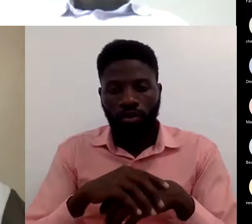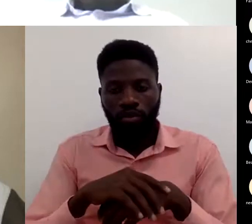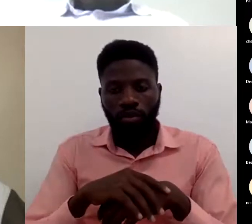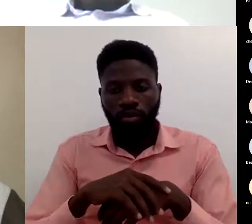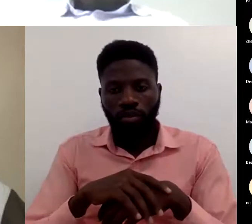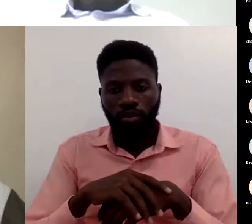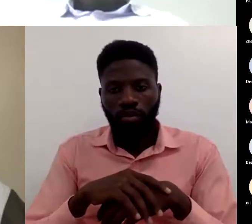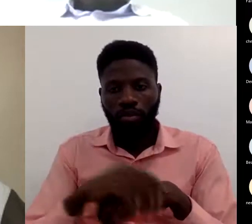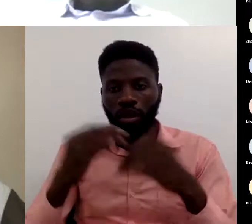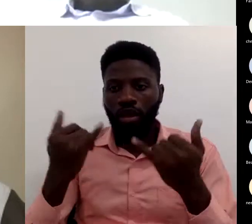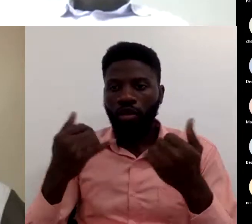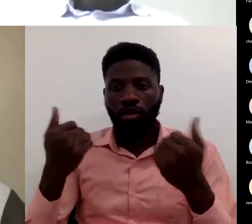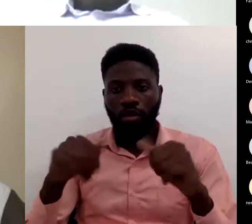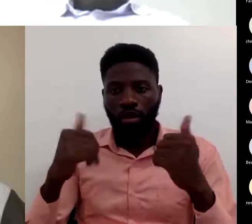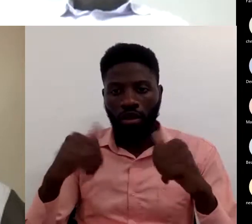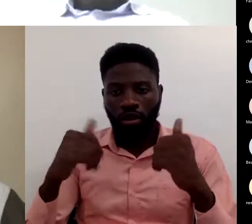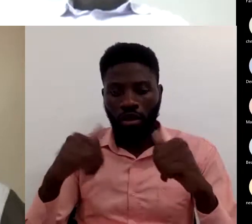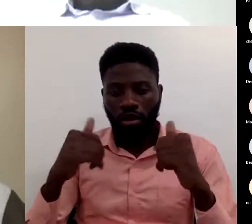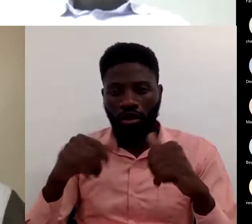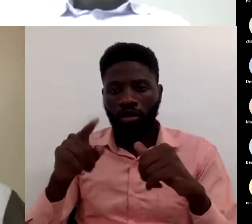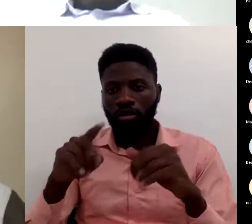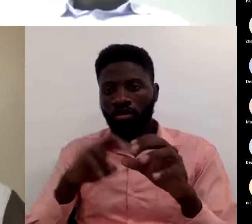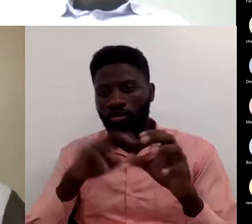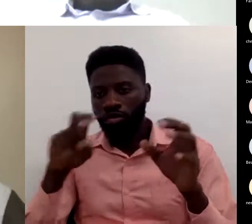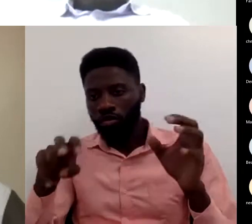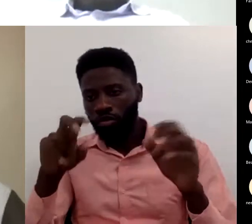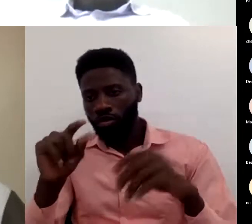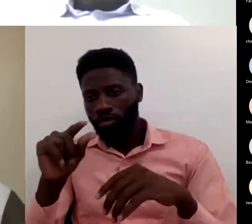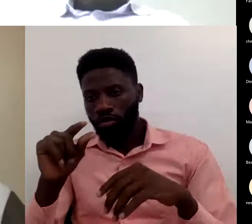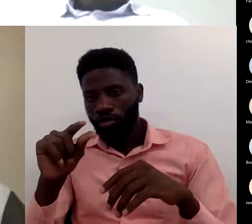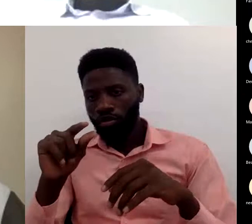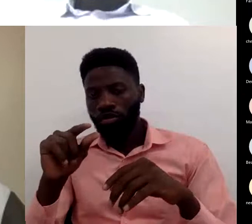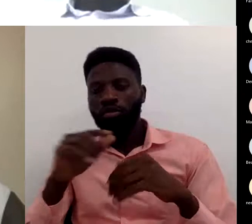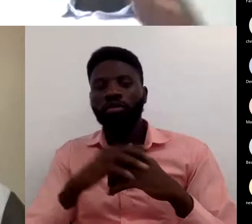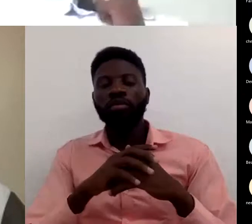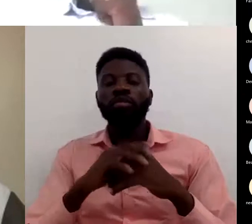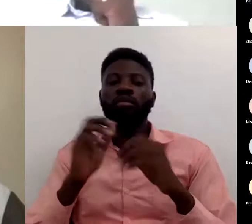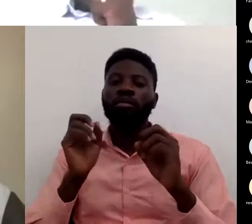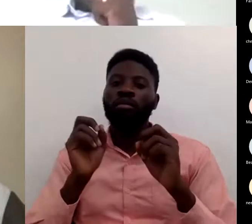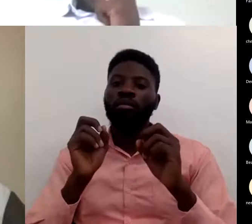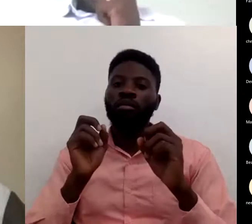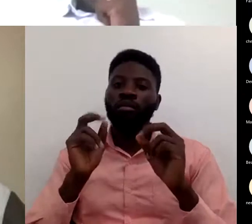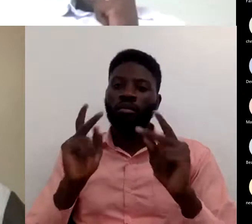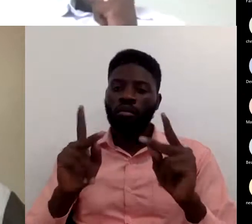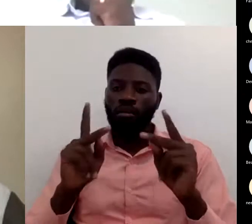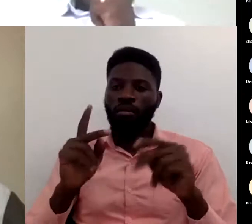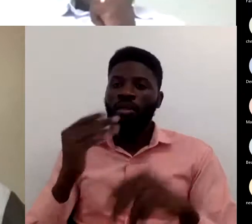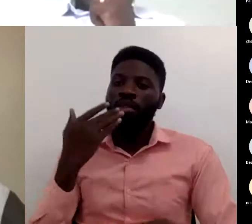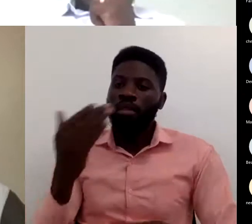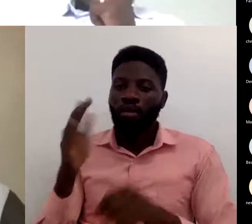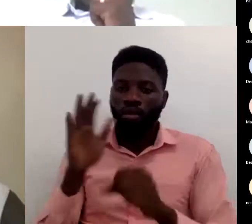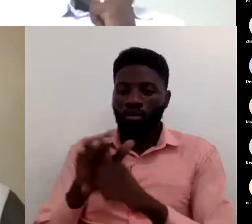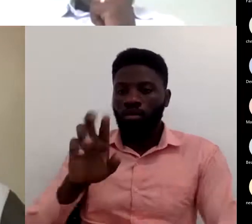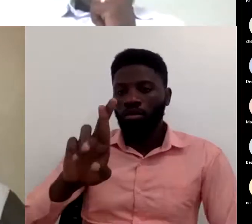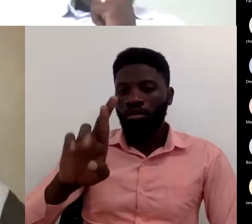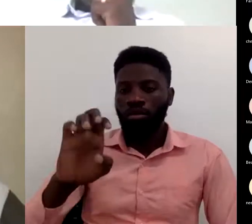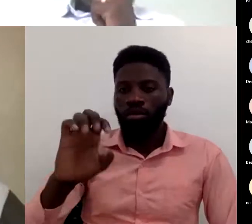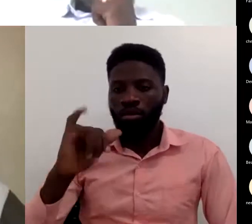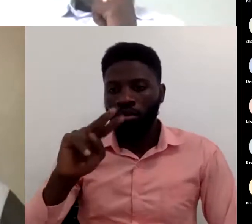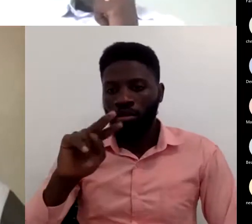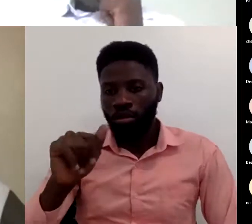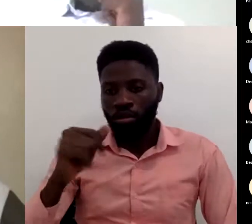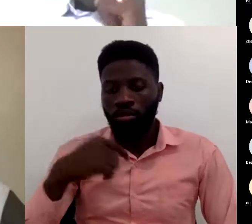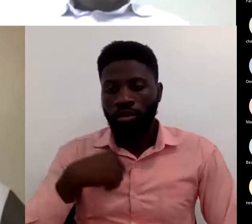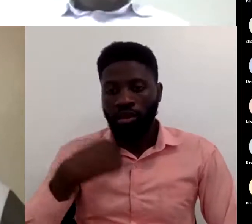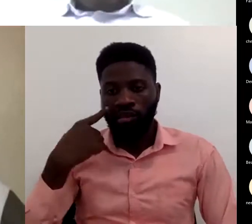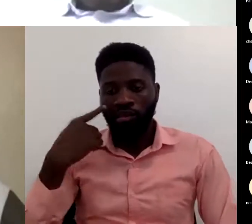Not at the moment. She stepped out a bit. Okay. All right. Thank you very much, Regina. I think I can see even in the